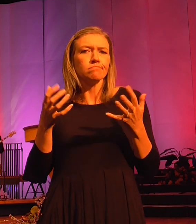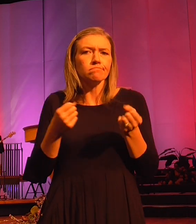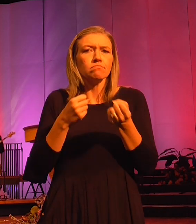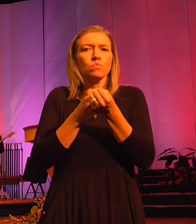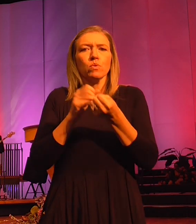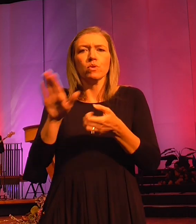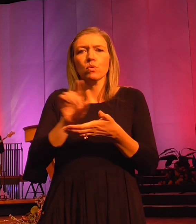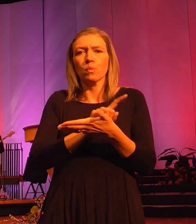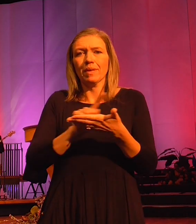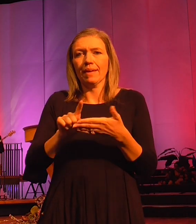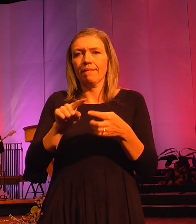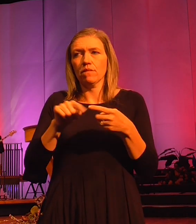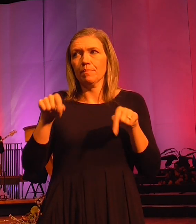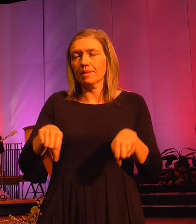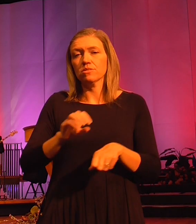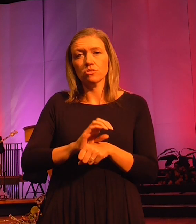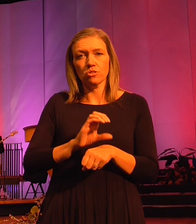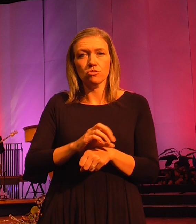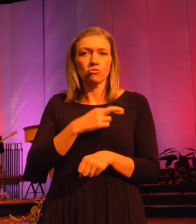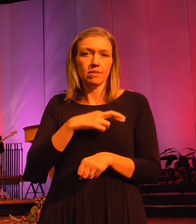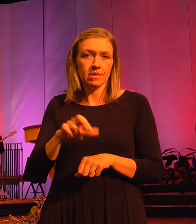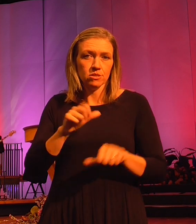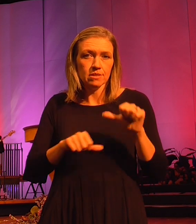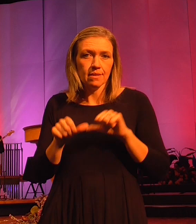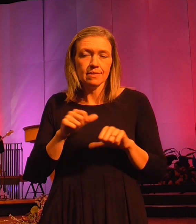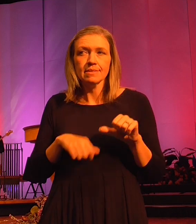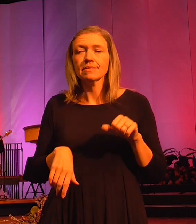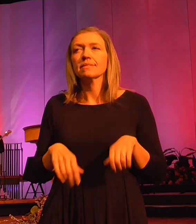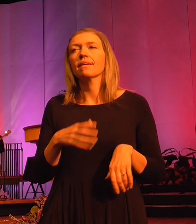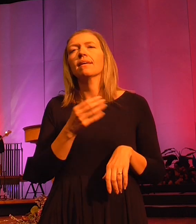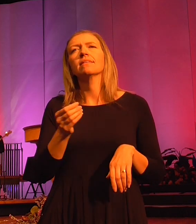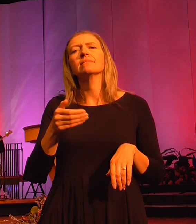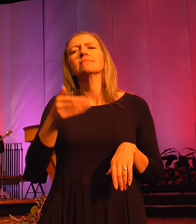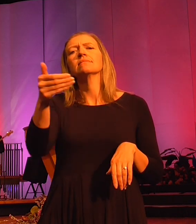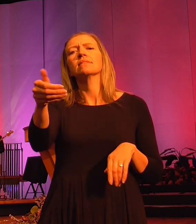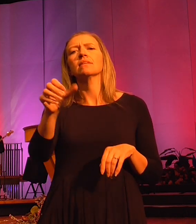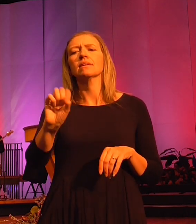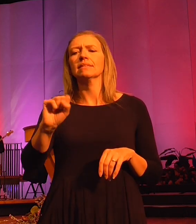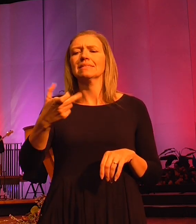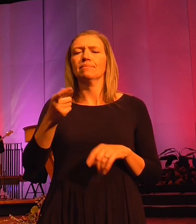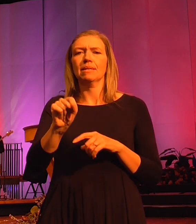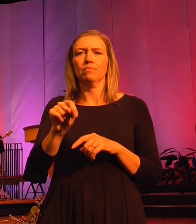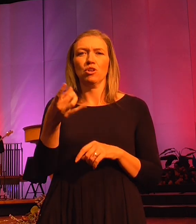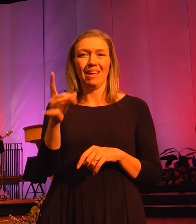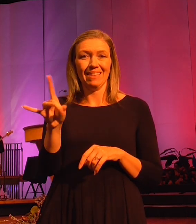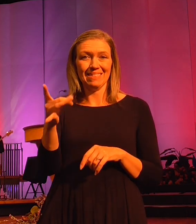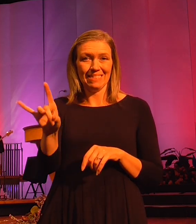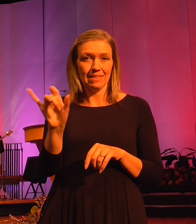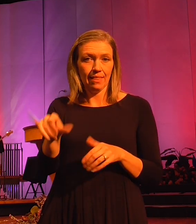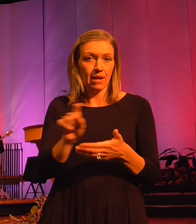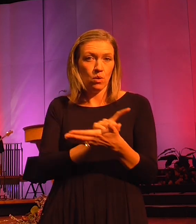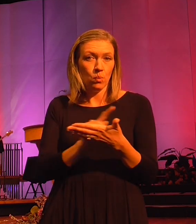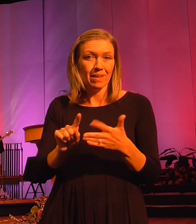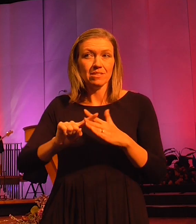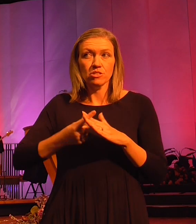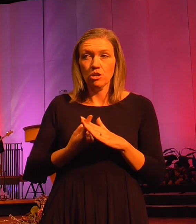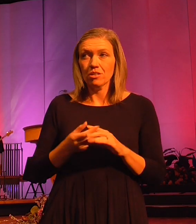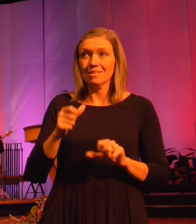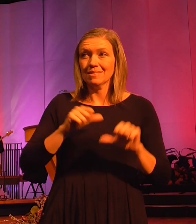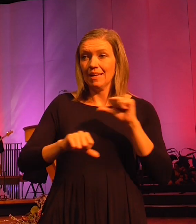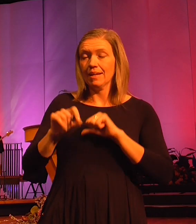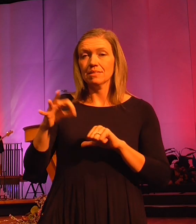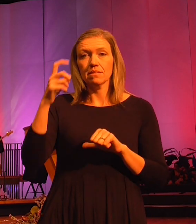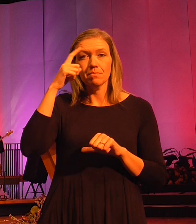week from religious science from the church. So that's good. And also, I think September 18th that week, we start our Science